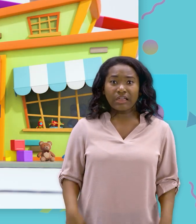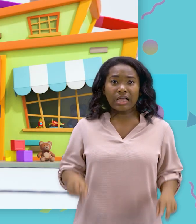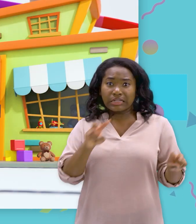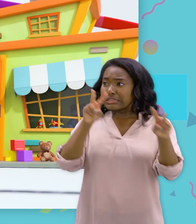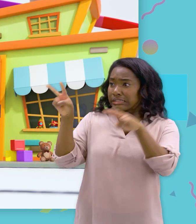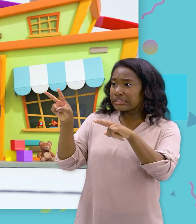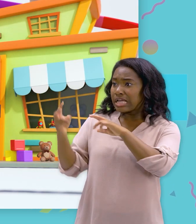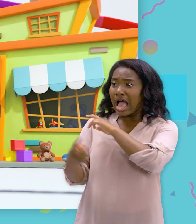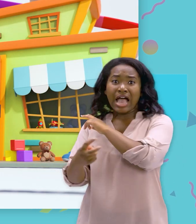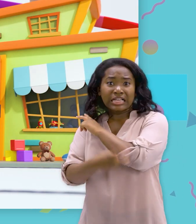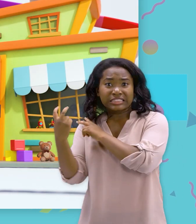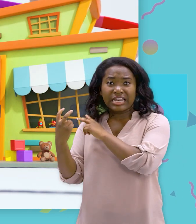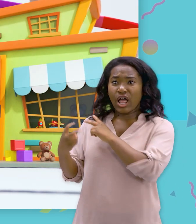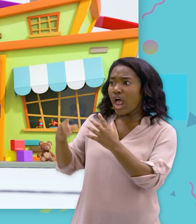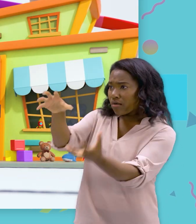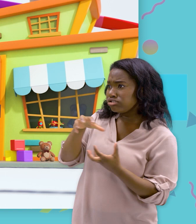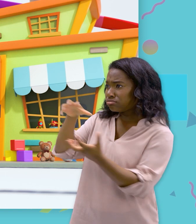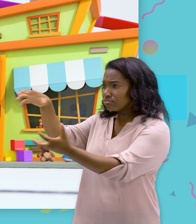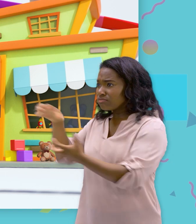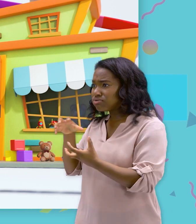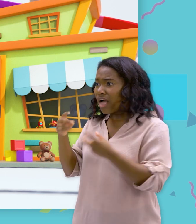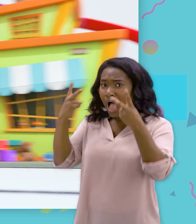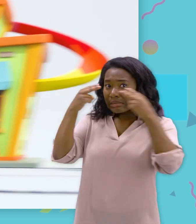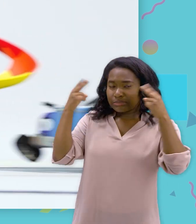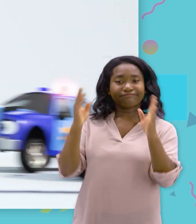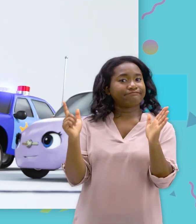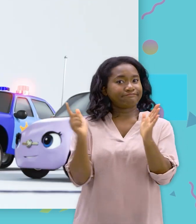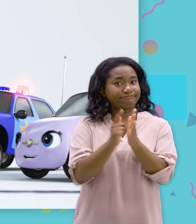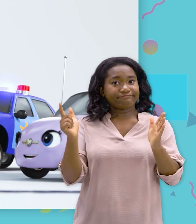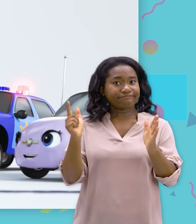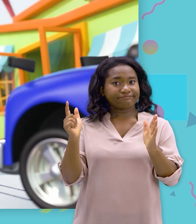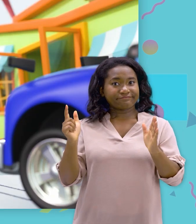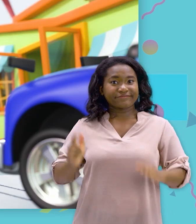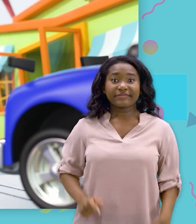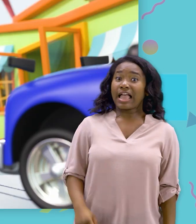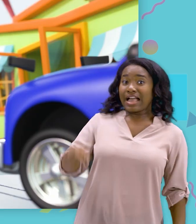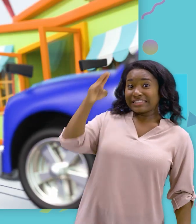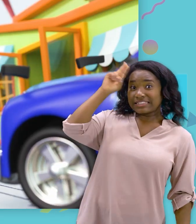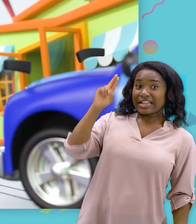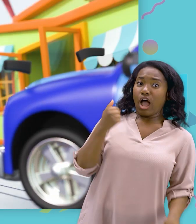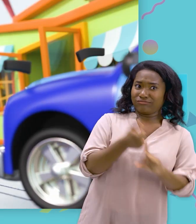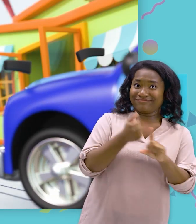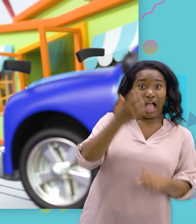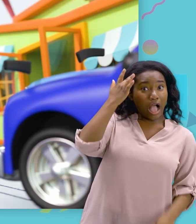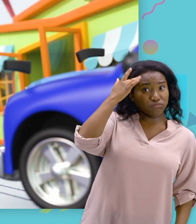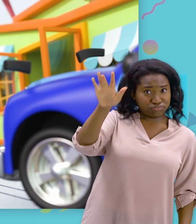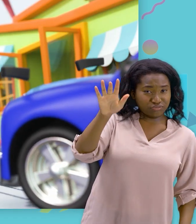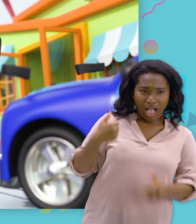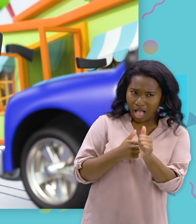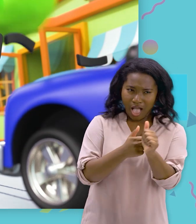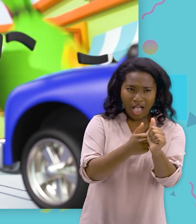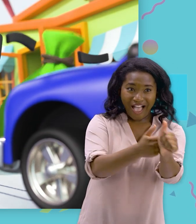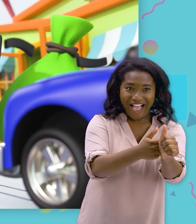Look who's stolen a little bit more. Bandit the Bus, you have broken the law. Scout was clever and followed the